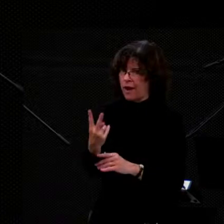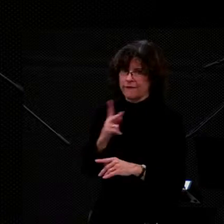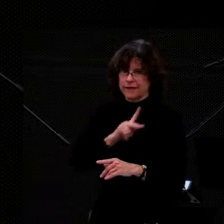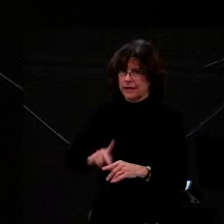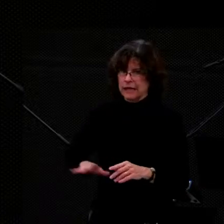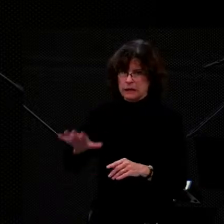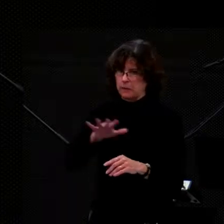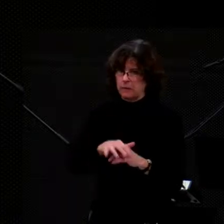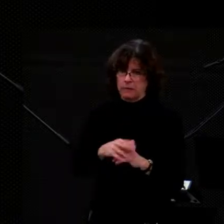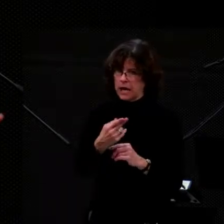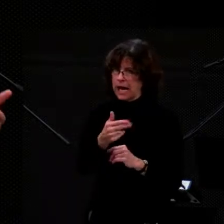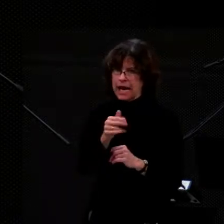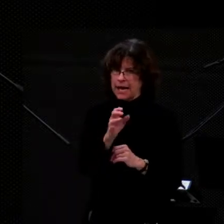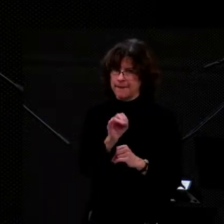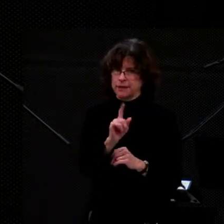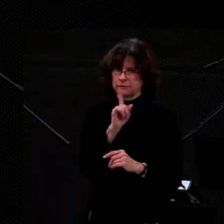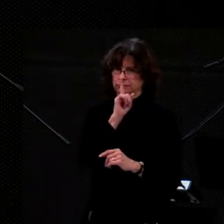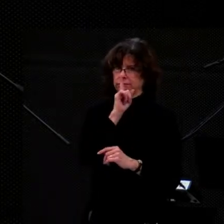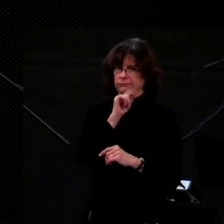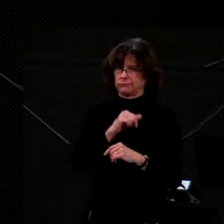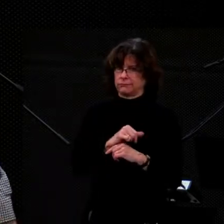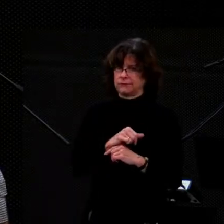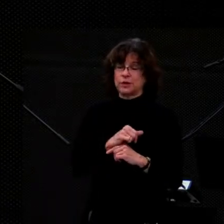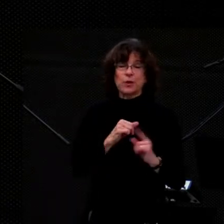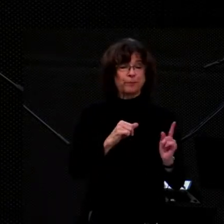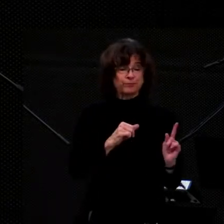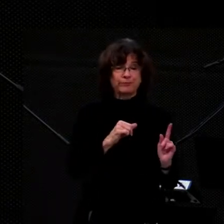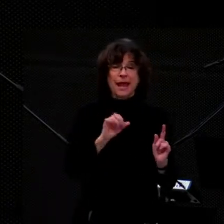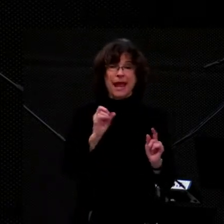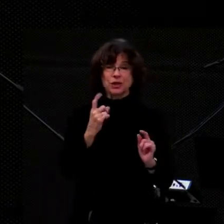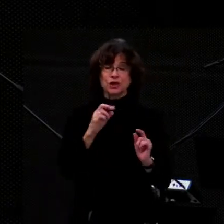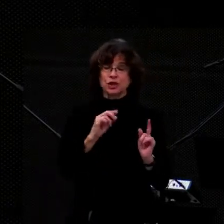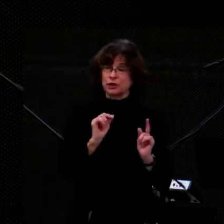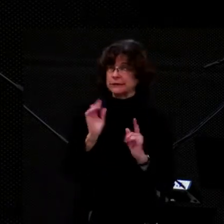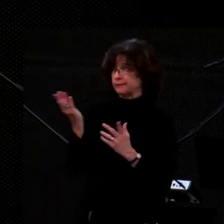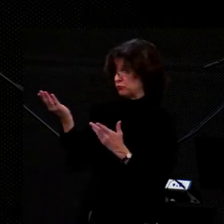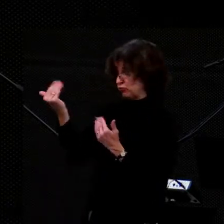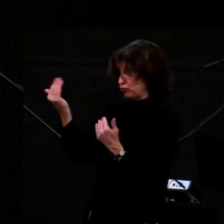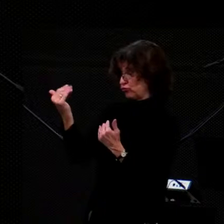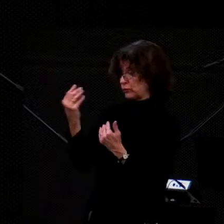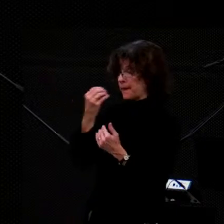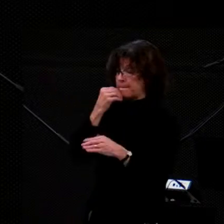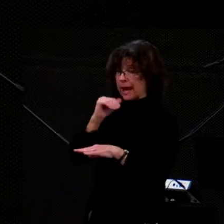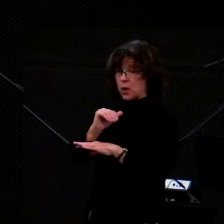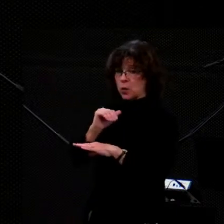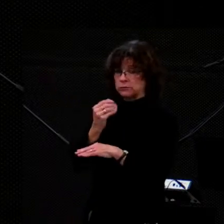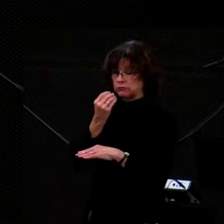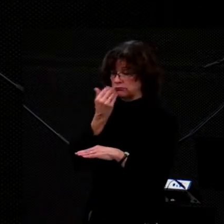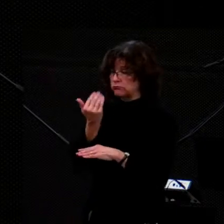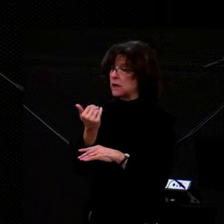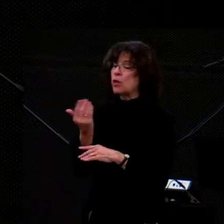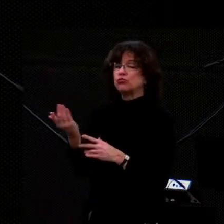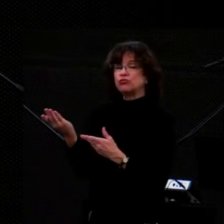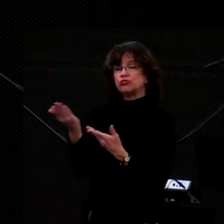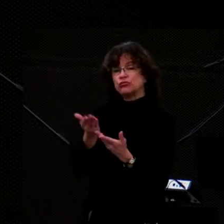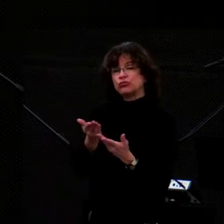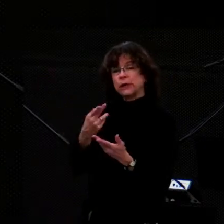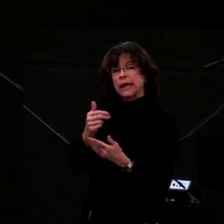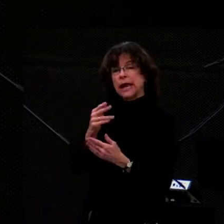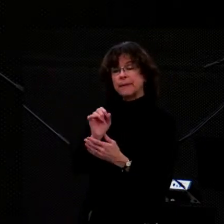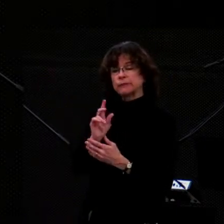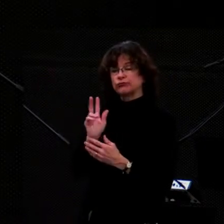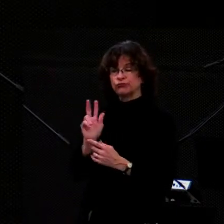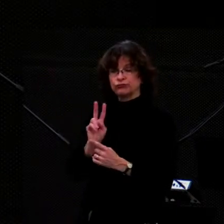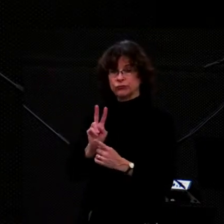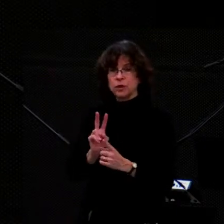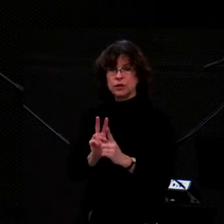kingdom, right? And so she invites the king to a banquet that she's prepared for him and says, "Hey, bring Haman along as well."